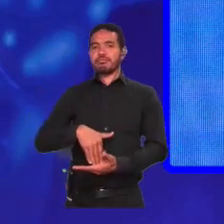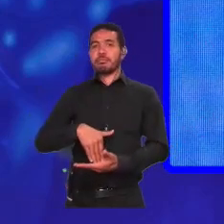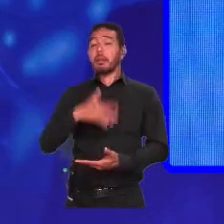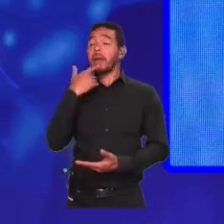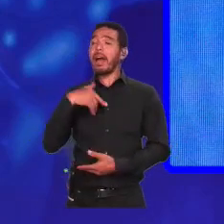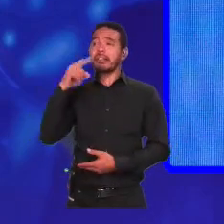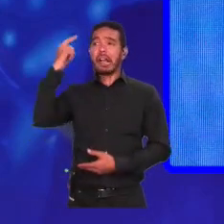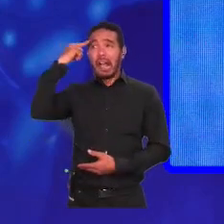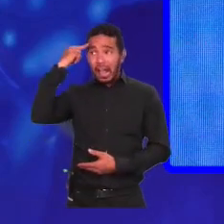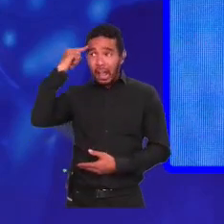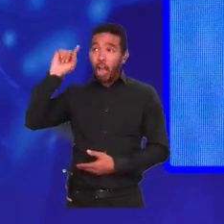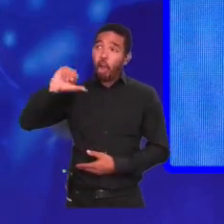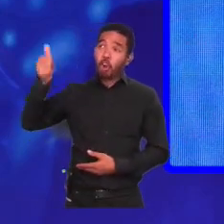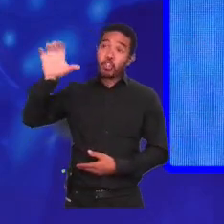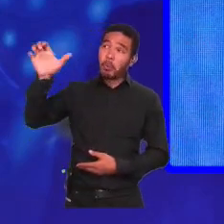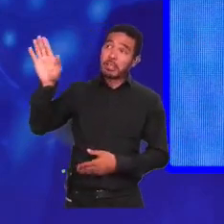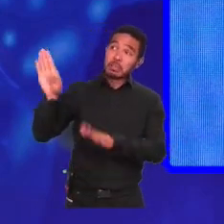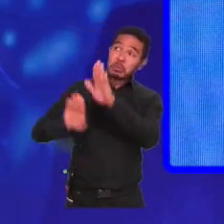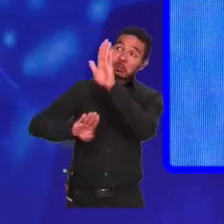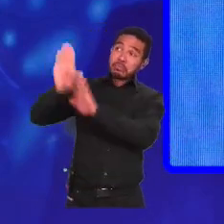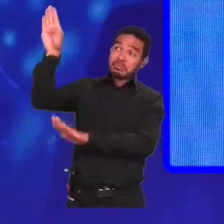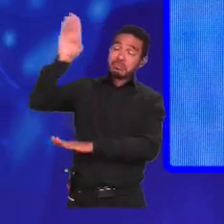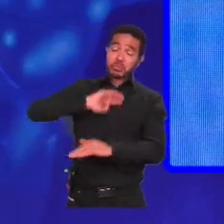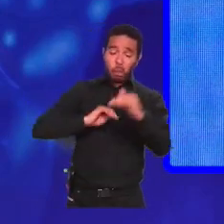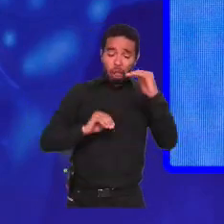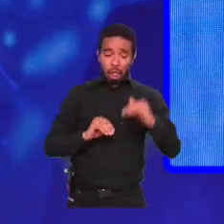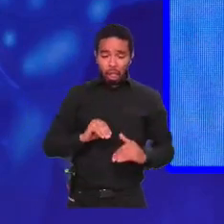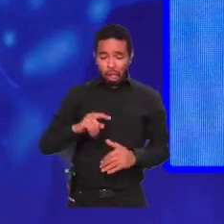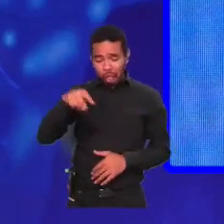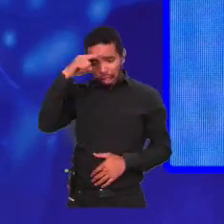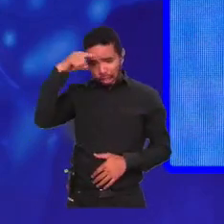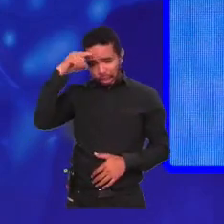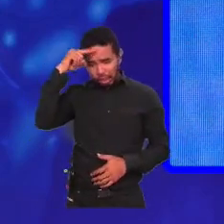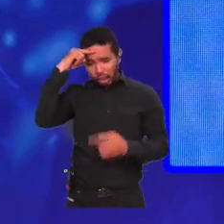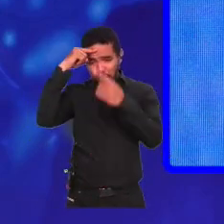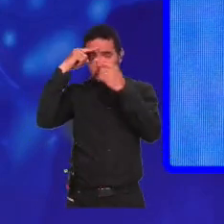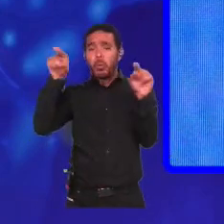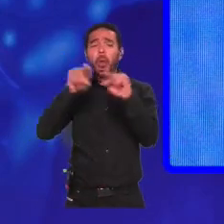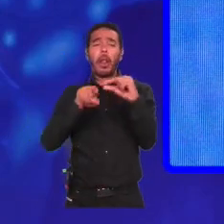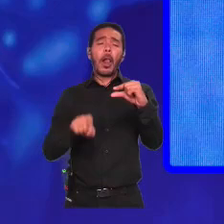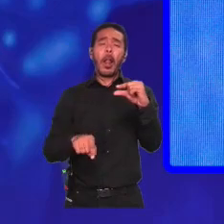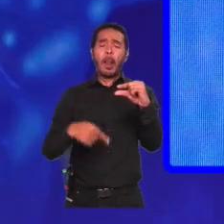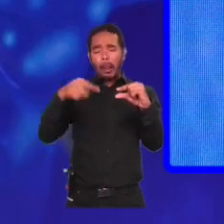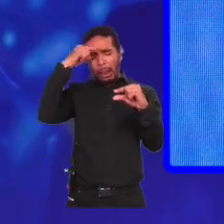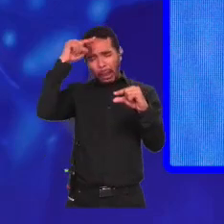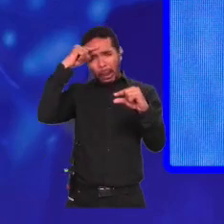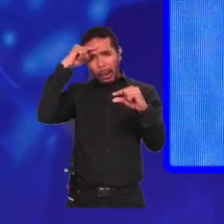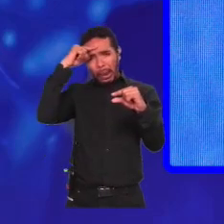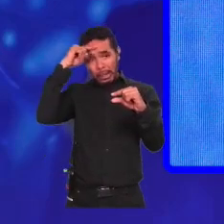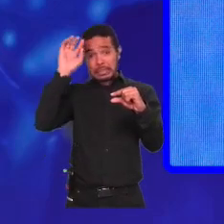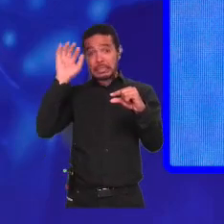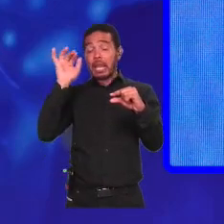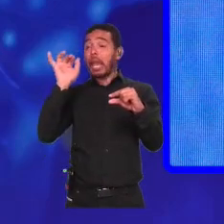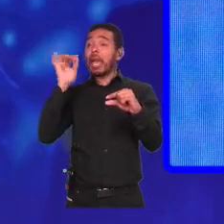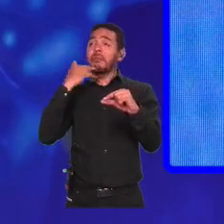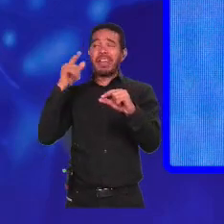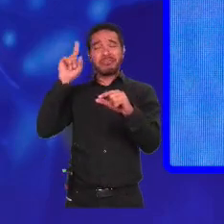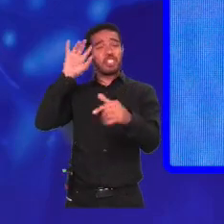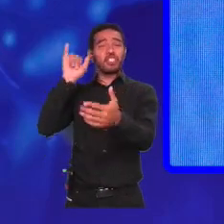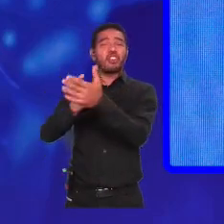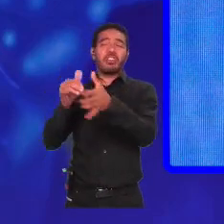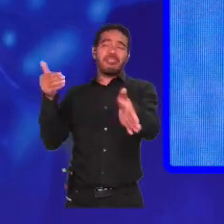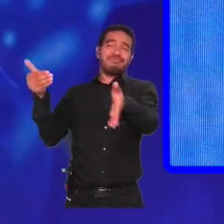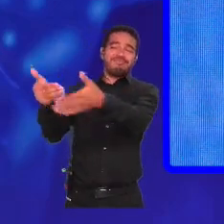when we have that mindset, we start undercutting ourselves. We start closing doors that we never knocked on, right? When I started